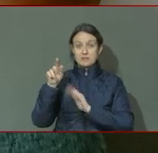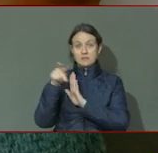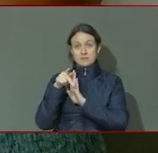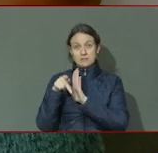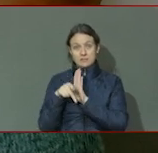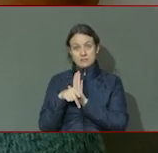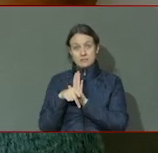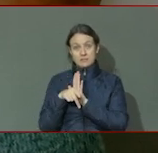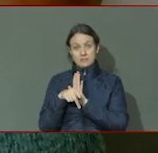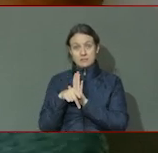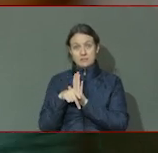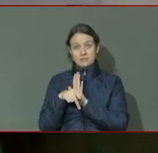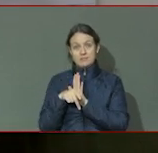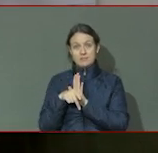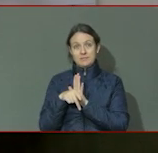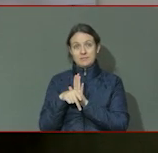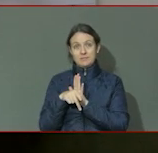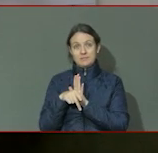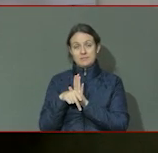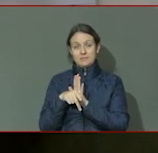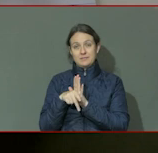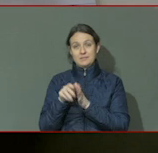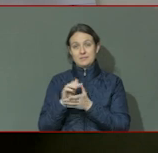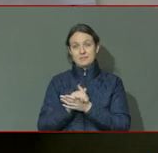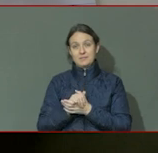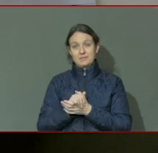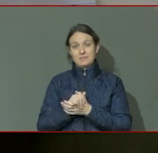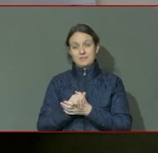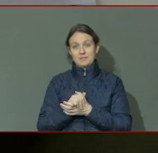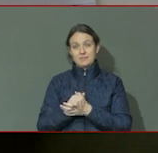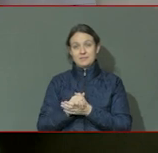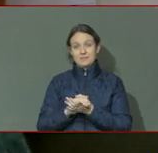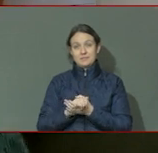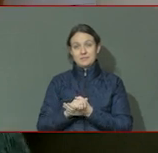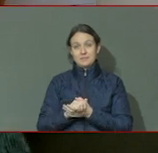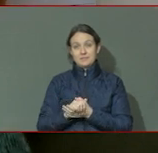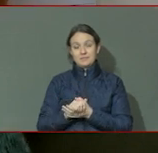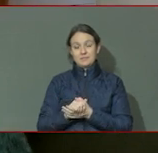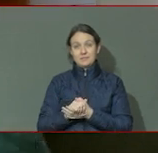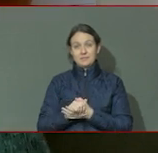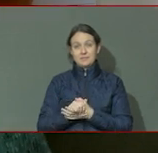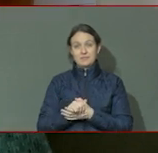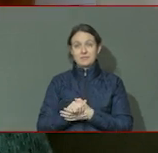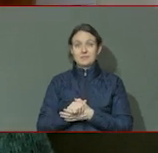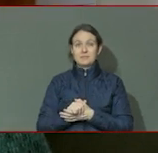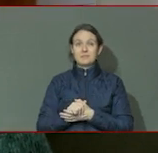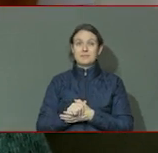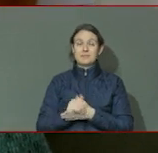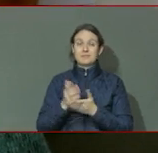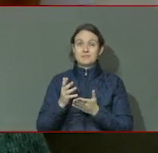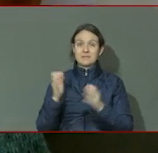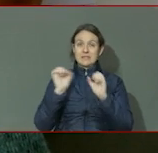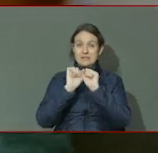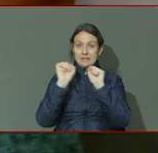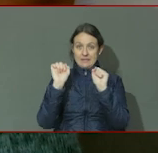According to Le Chatelier's principle, the